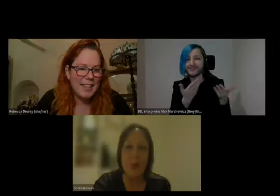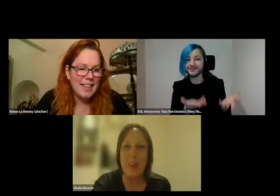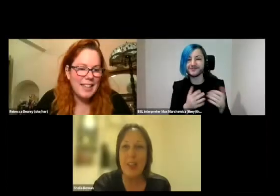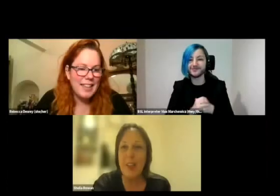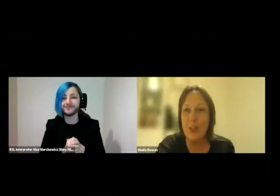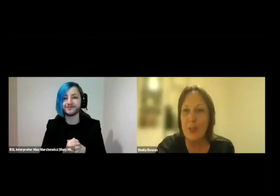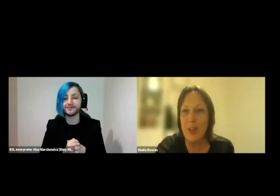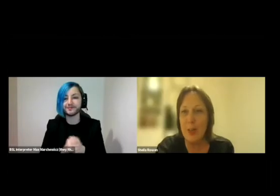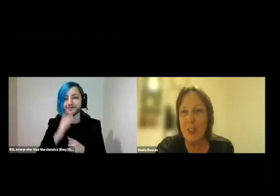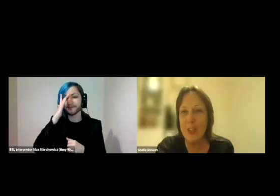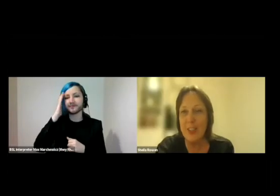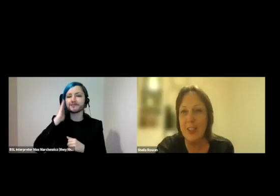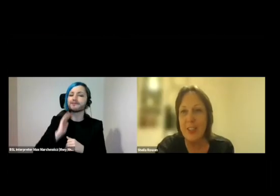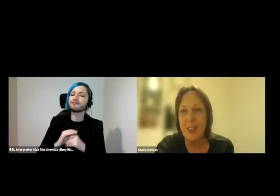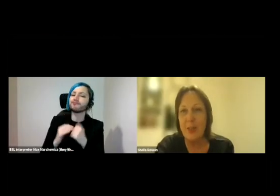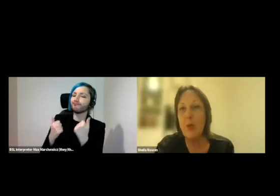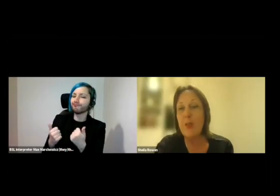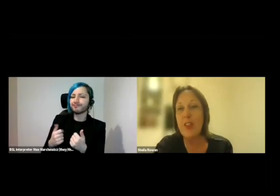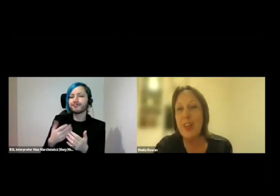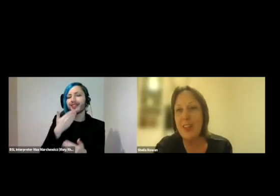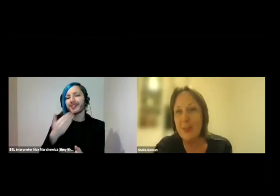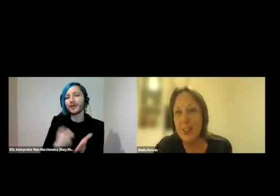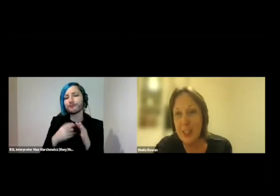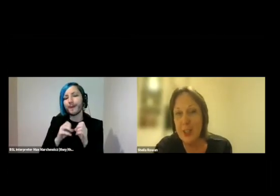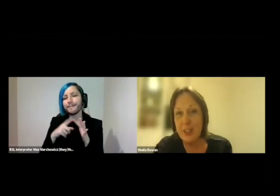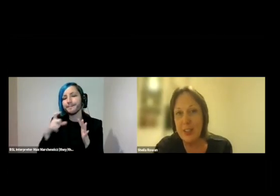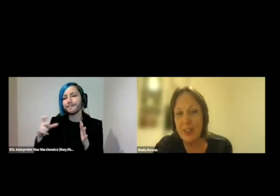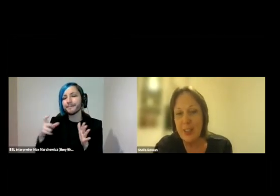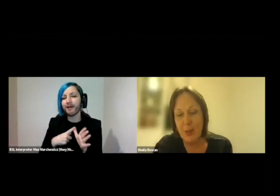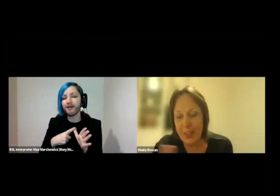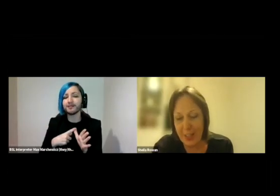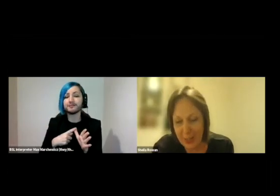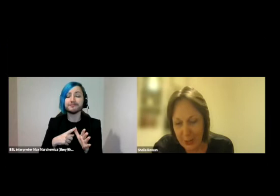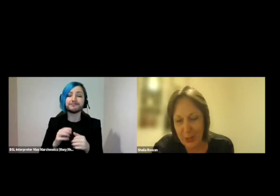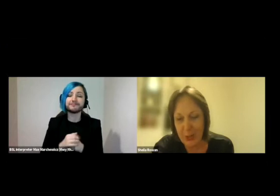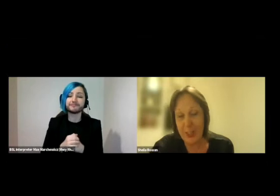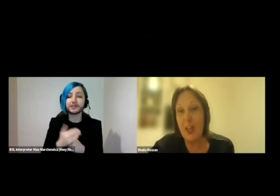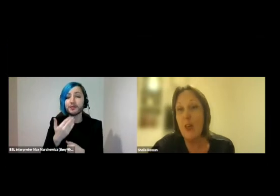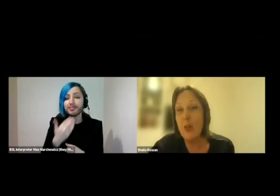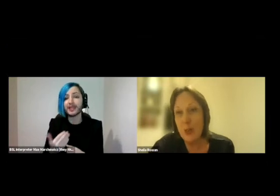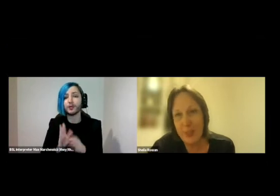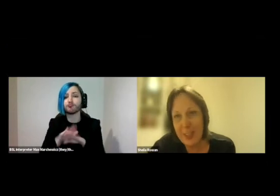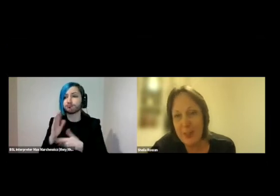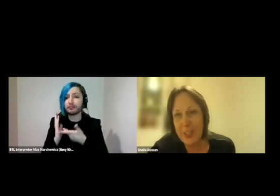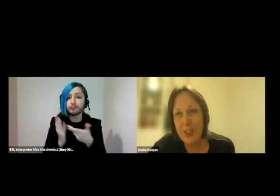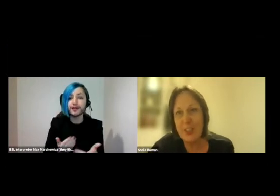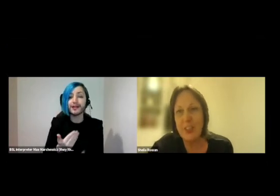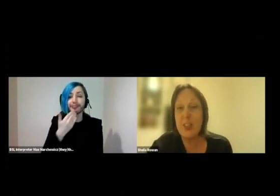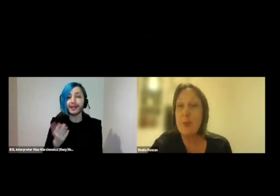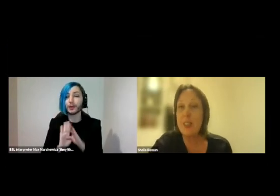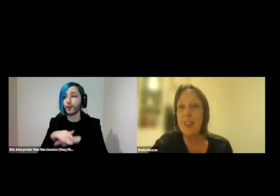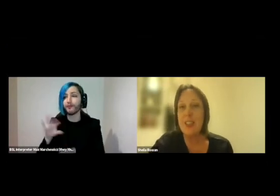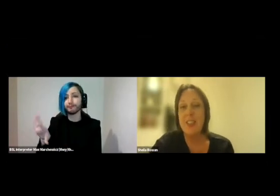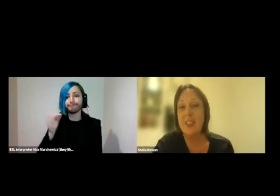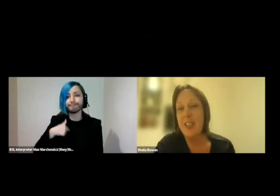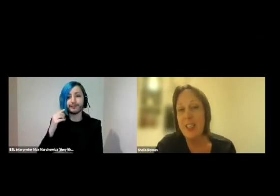Oh, Rebecca, thank you very much indeed, both for that invitation, that introduction, and also for the invitation to